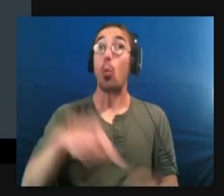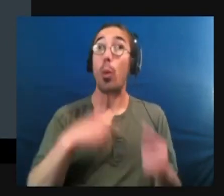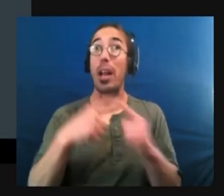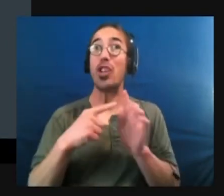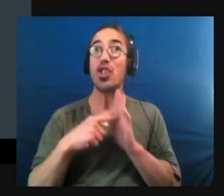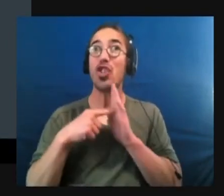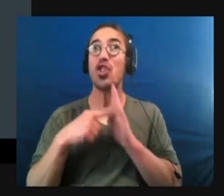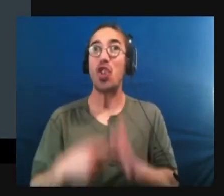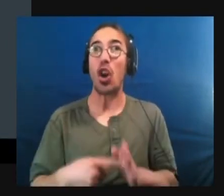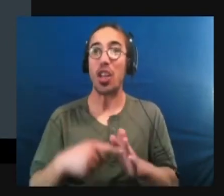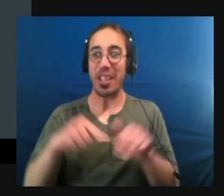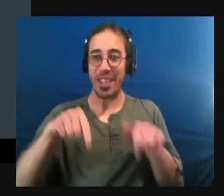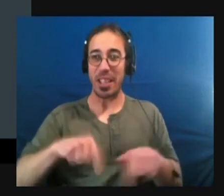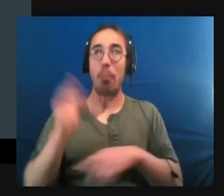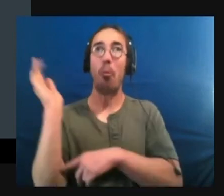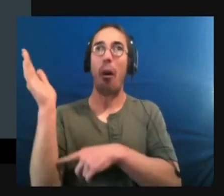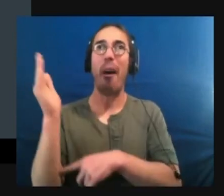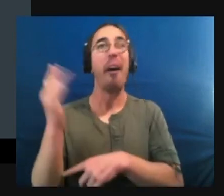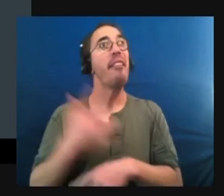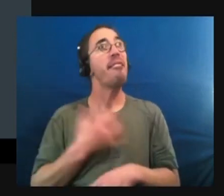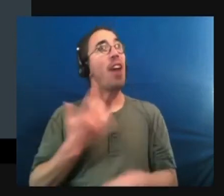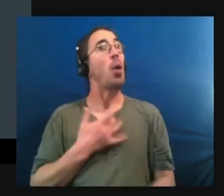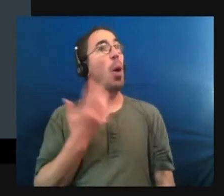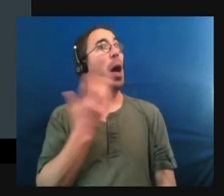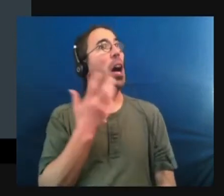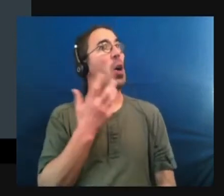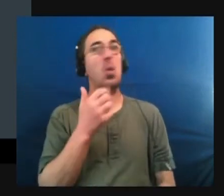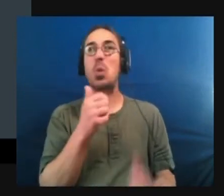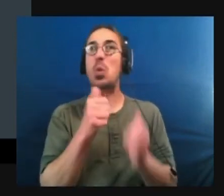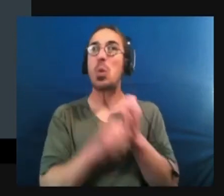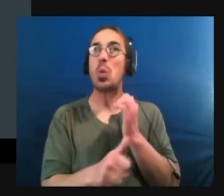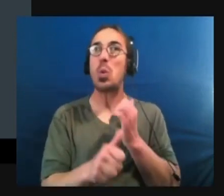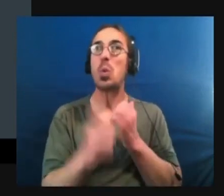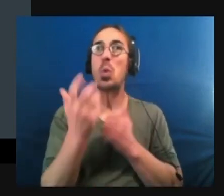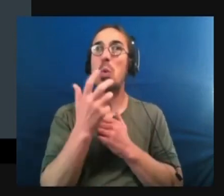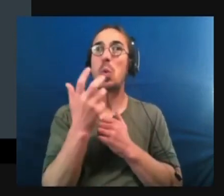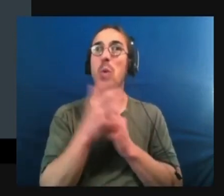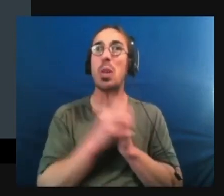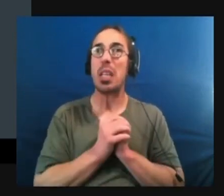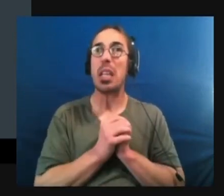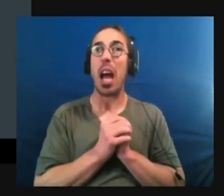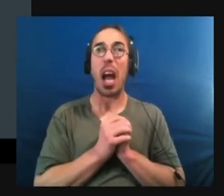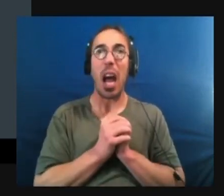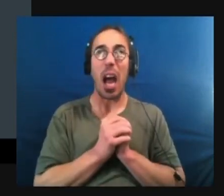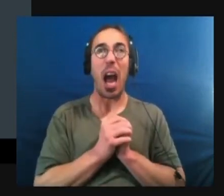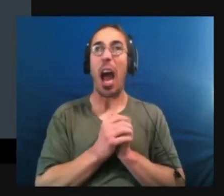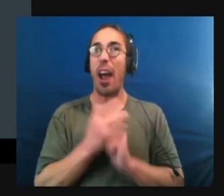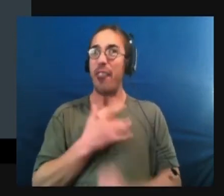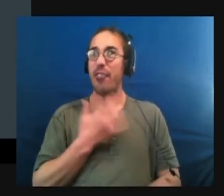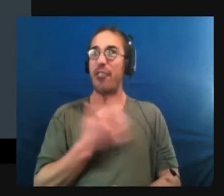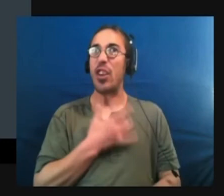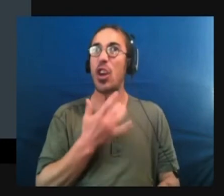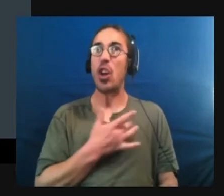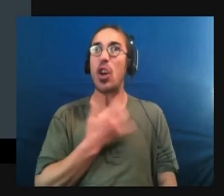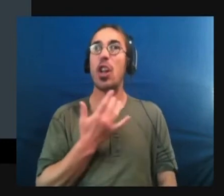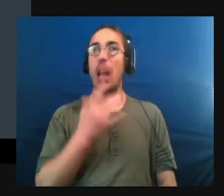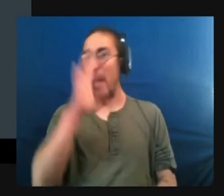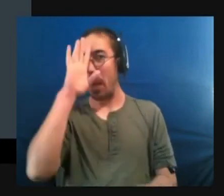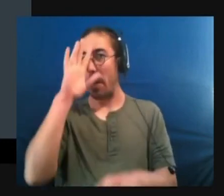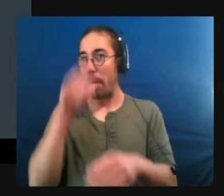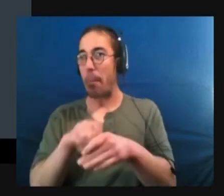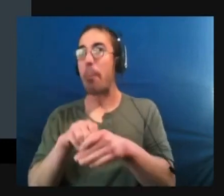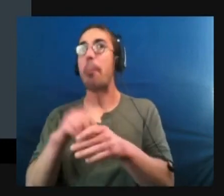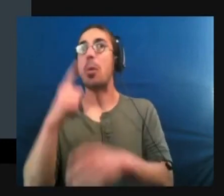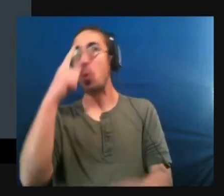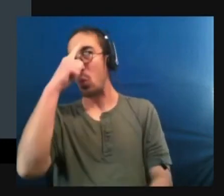this presentation that I was like, oh shoot, I think I'm parenting from trauma quite frequently. I'm very committed